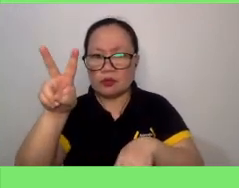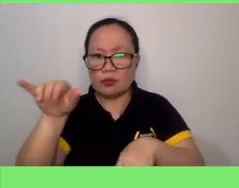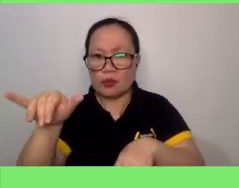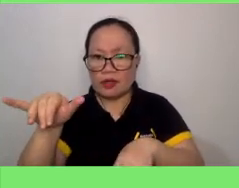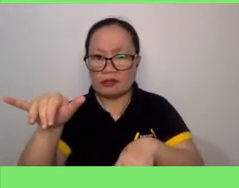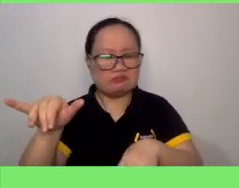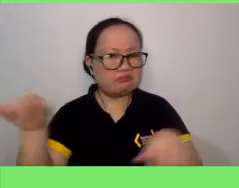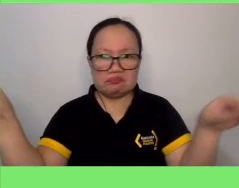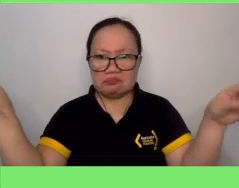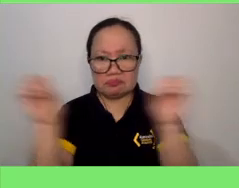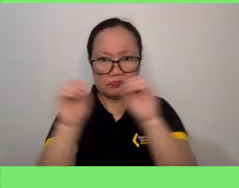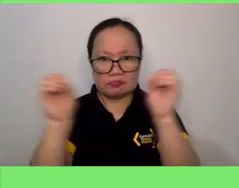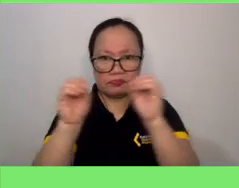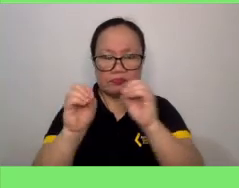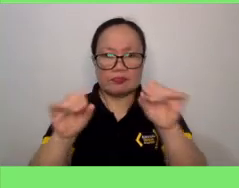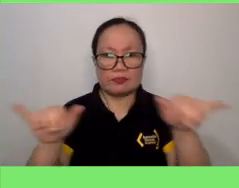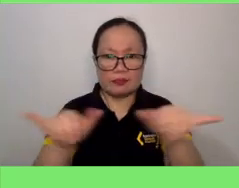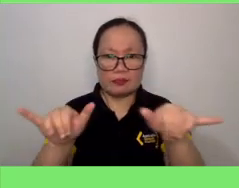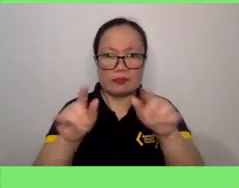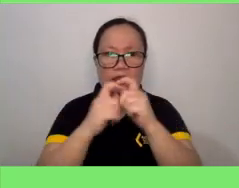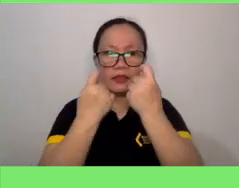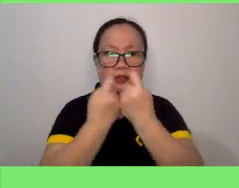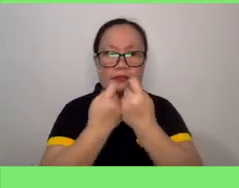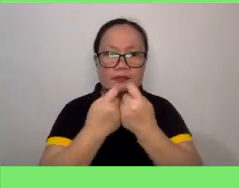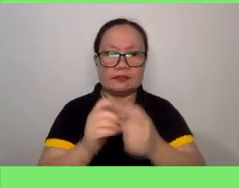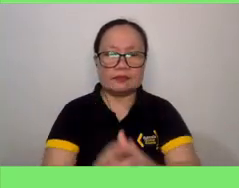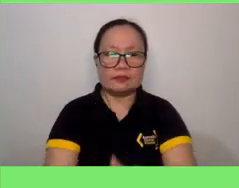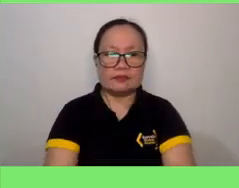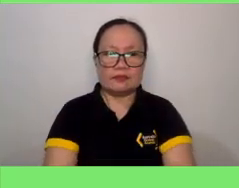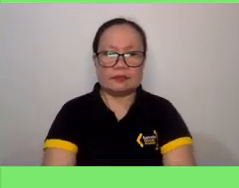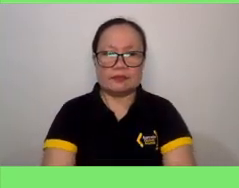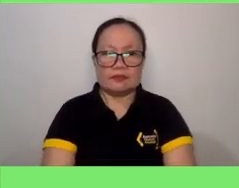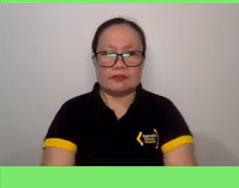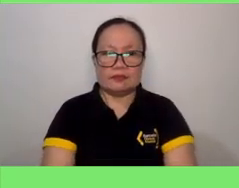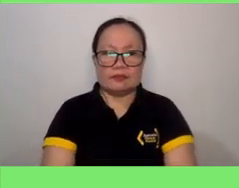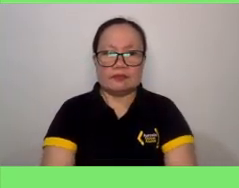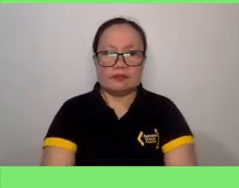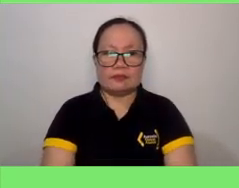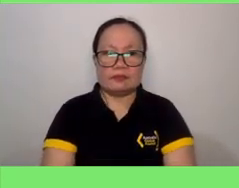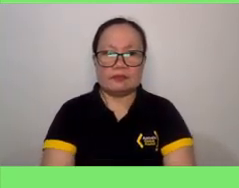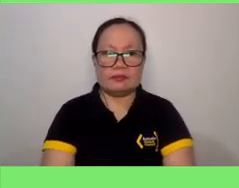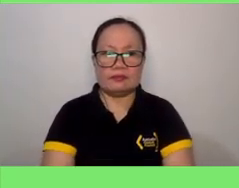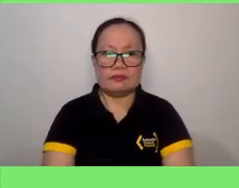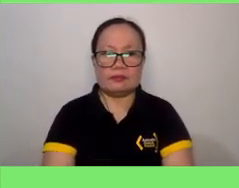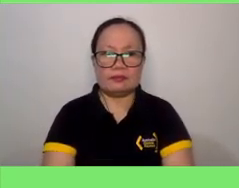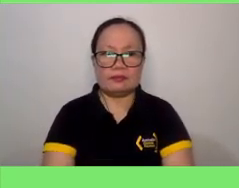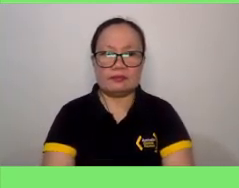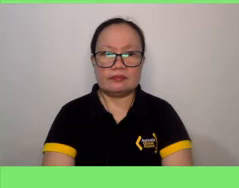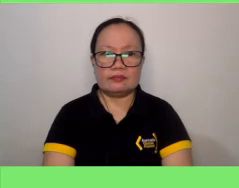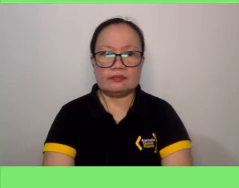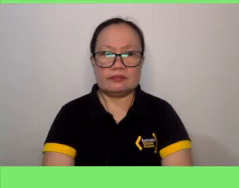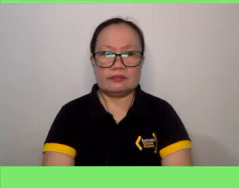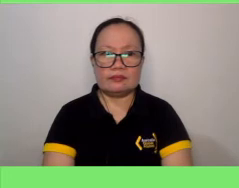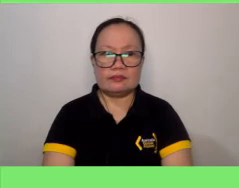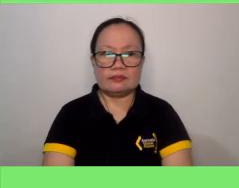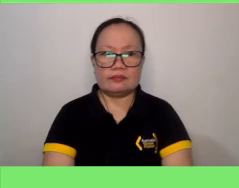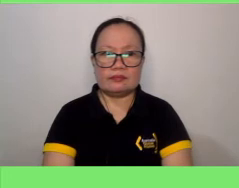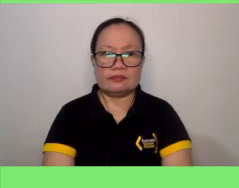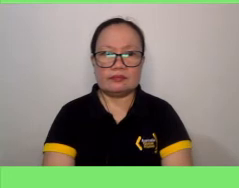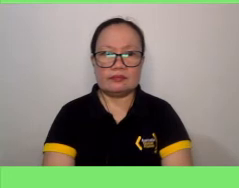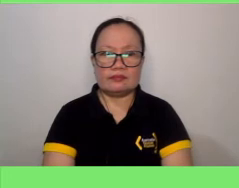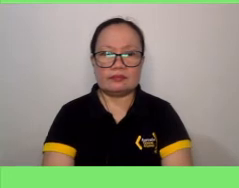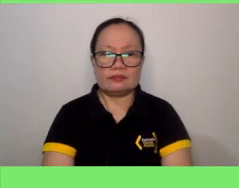Lalo ito. So, ito ay squared and then y. Although pareho sila ng degree, ma'am, parehong 6 po